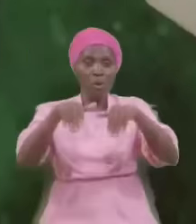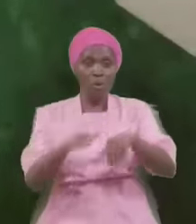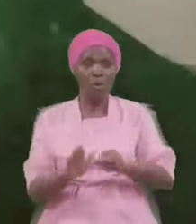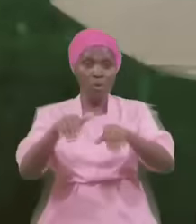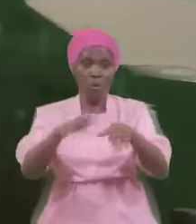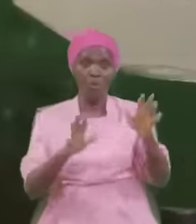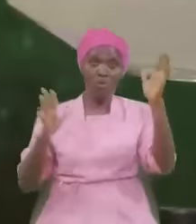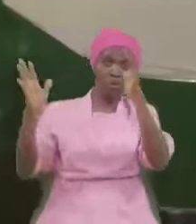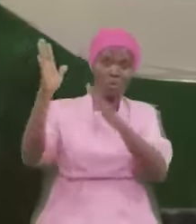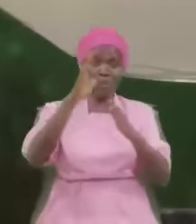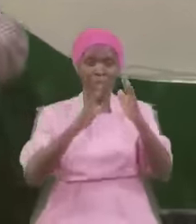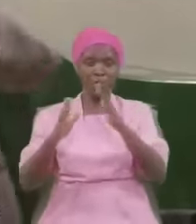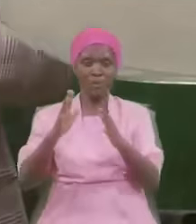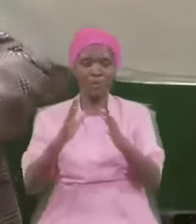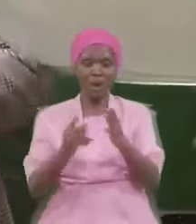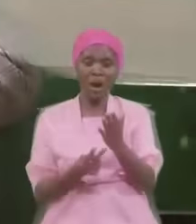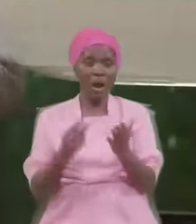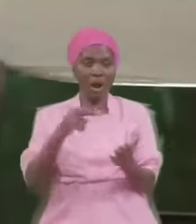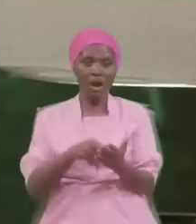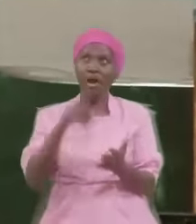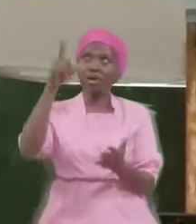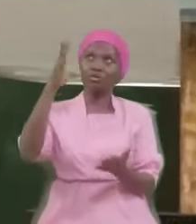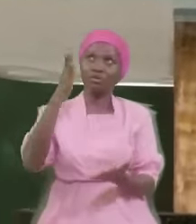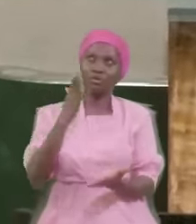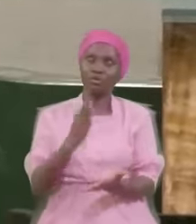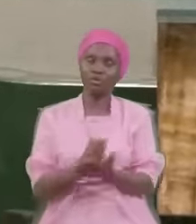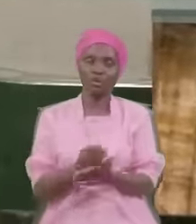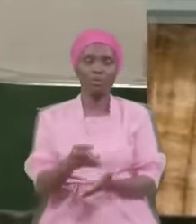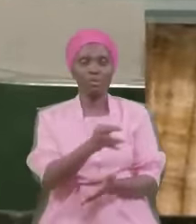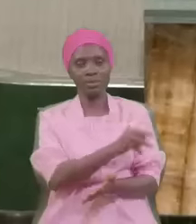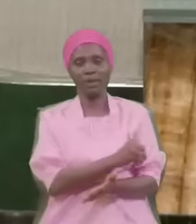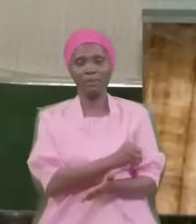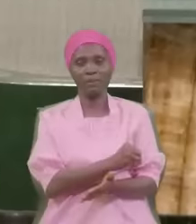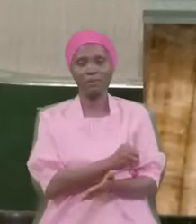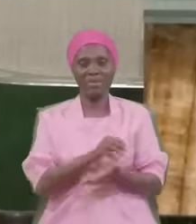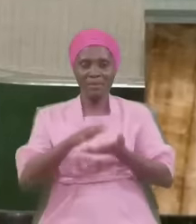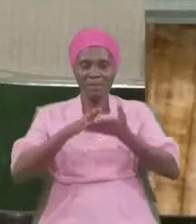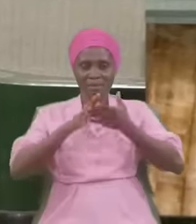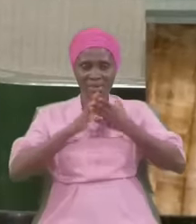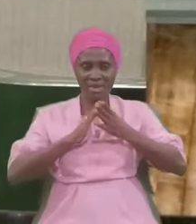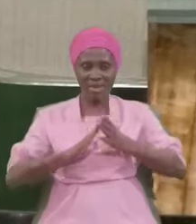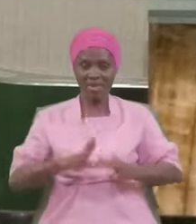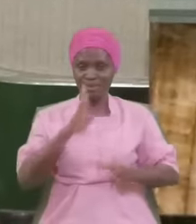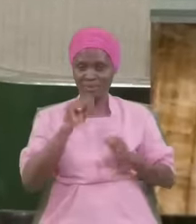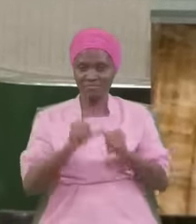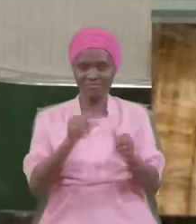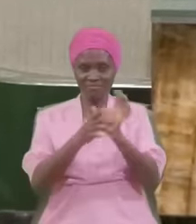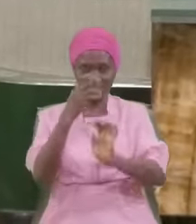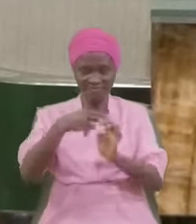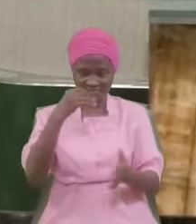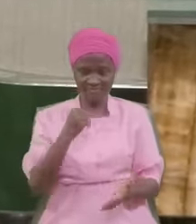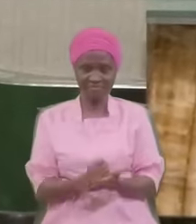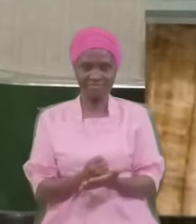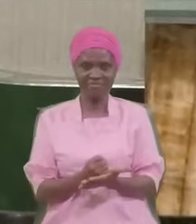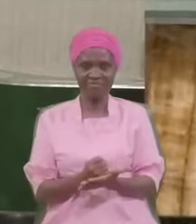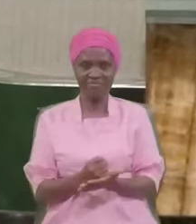arise, thou stillest them. Peace be still. Your